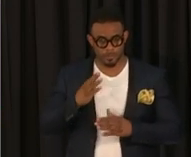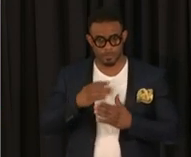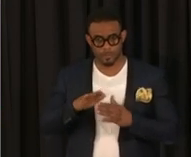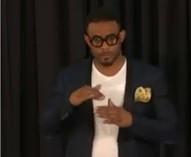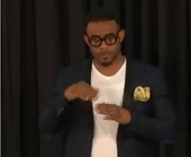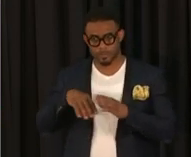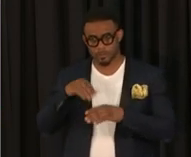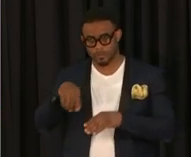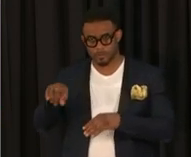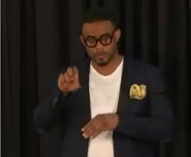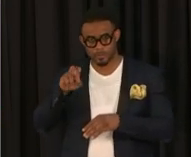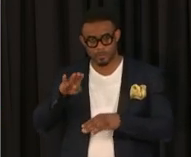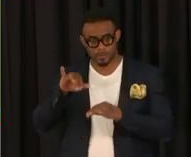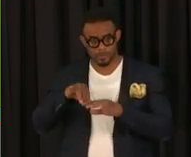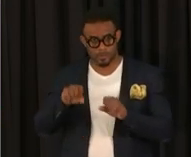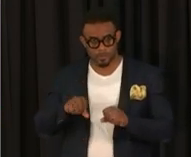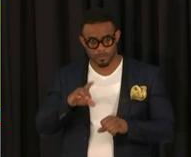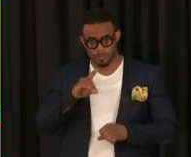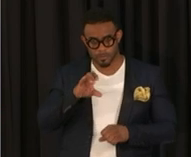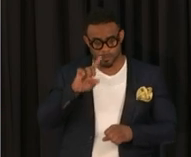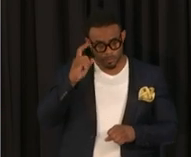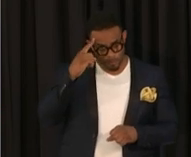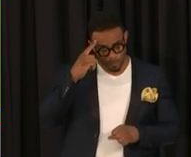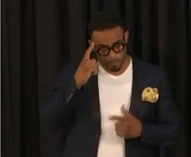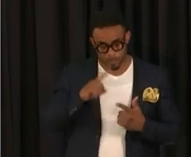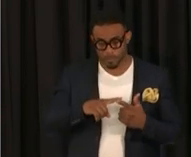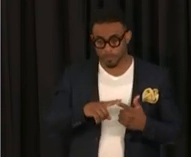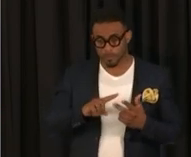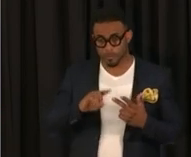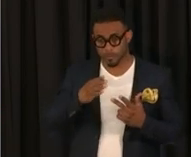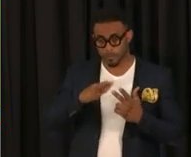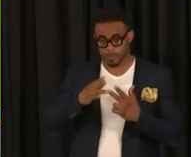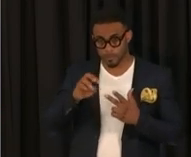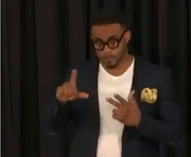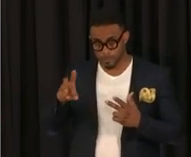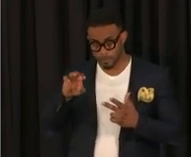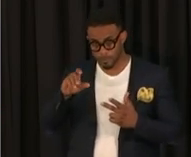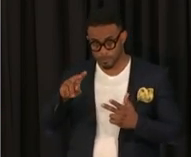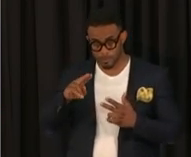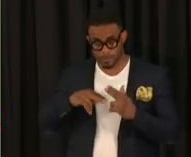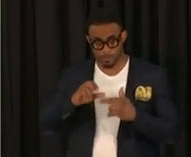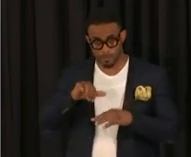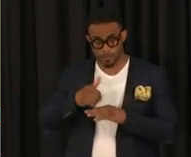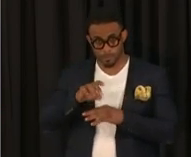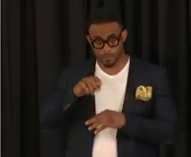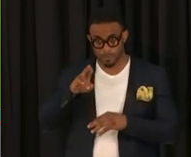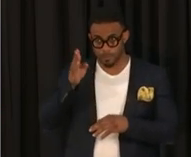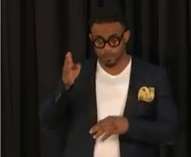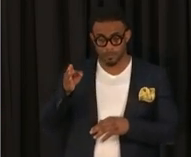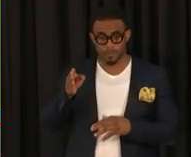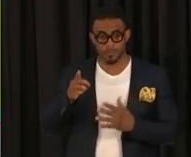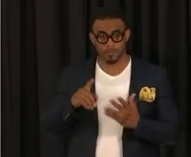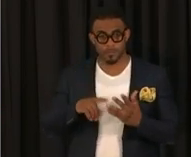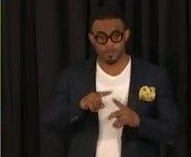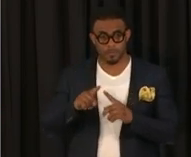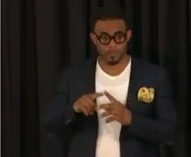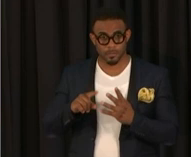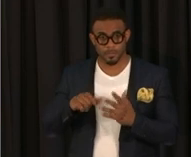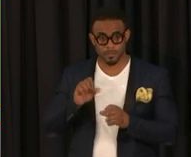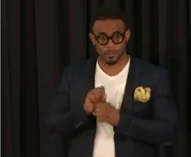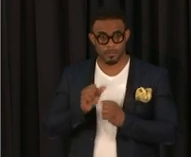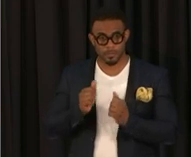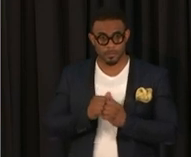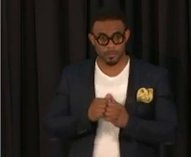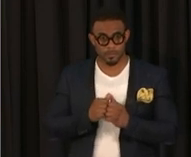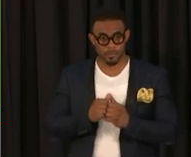on several of their outdoor substations. DC government, at City Hall, at the Wilson Building, we put solar there. As well as